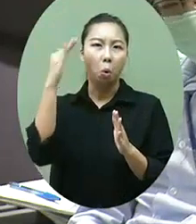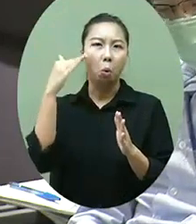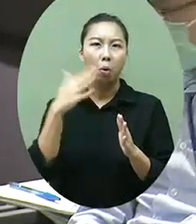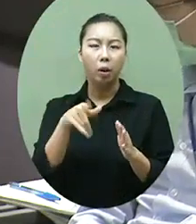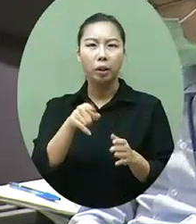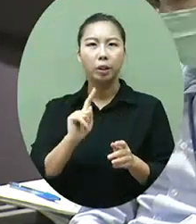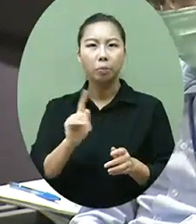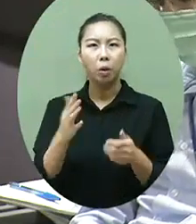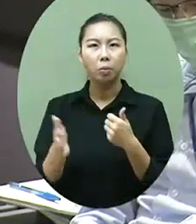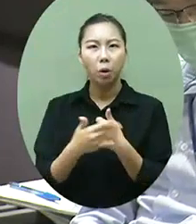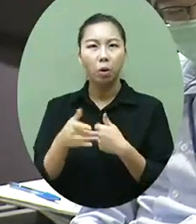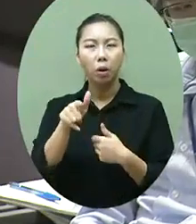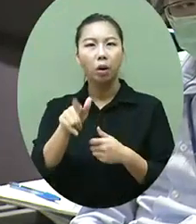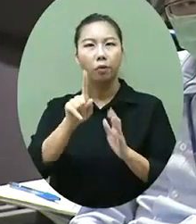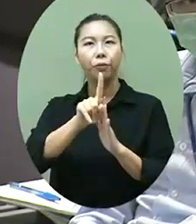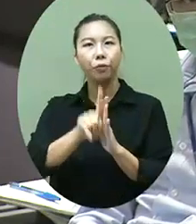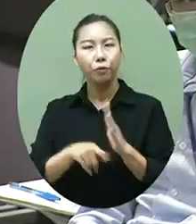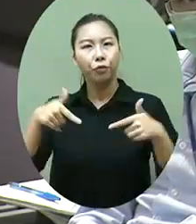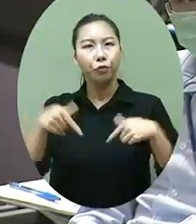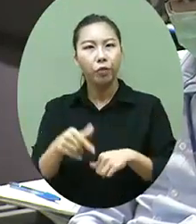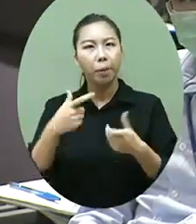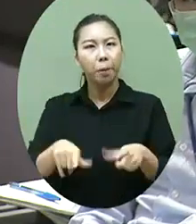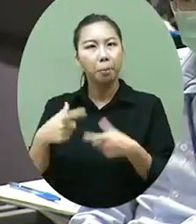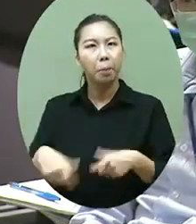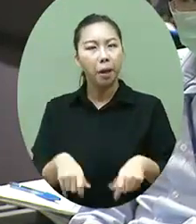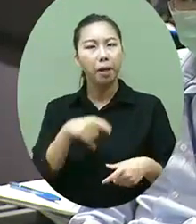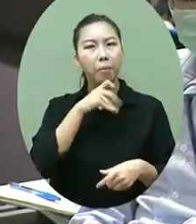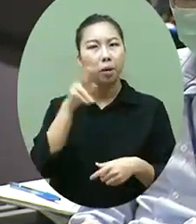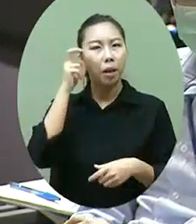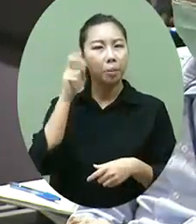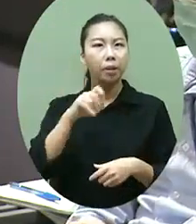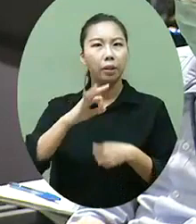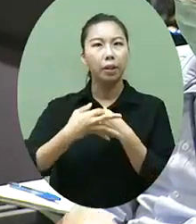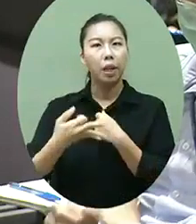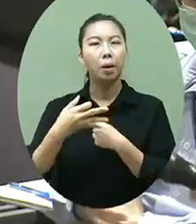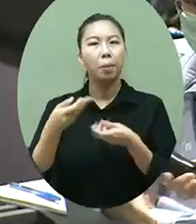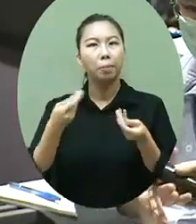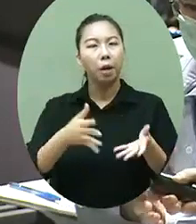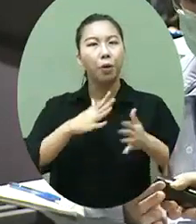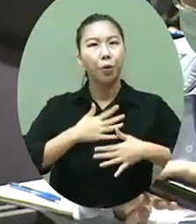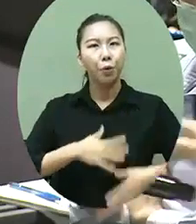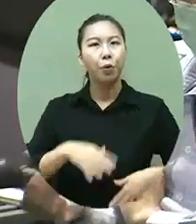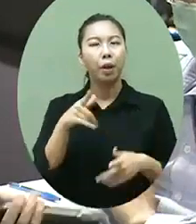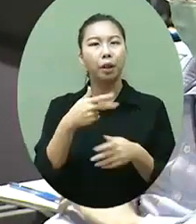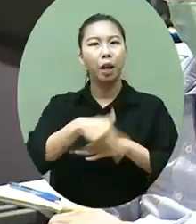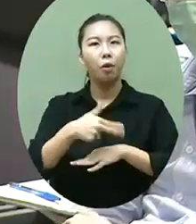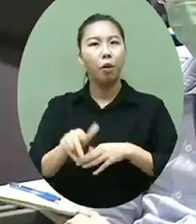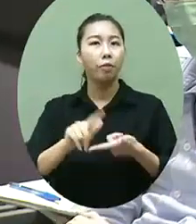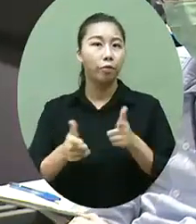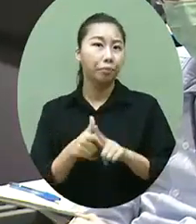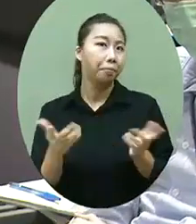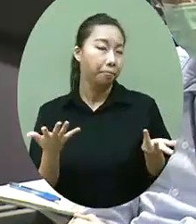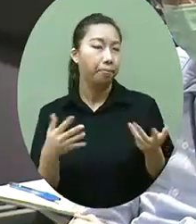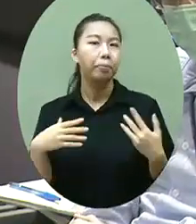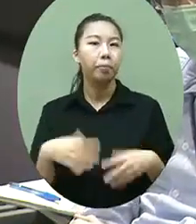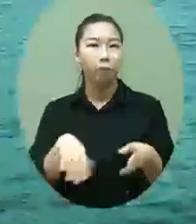unemployment in the coming months? And will the government consider rolling out a third round of relief measures for the city's workers? I